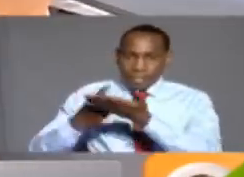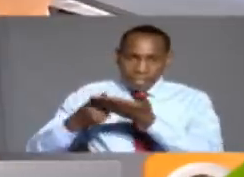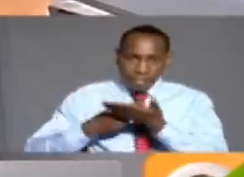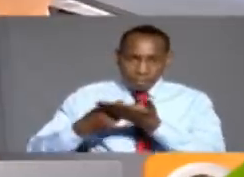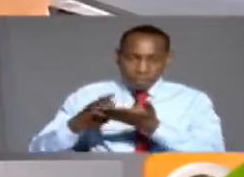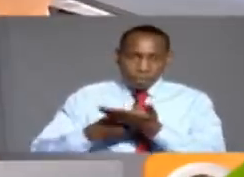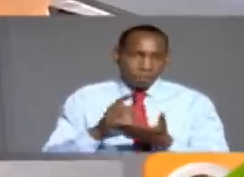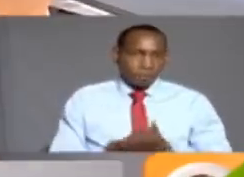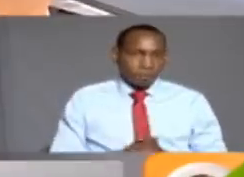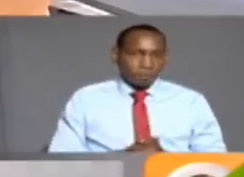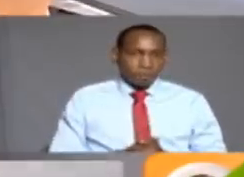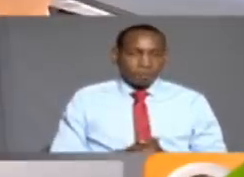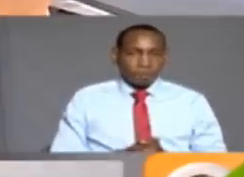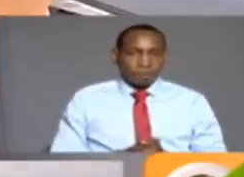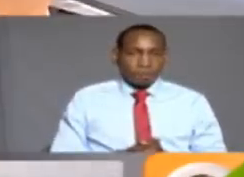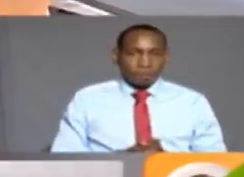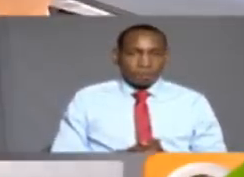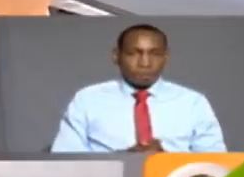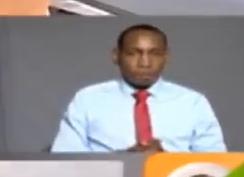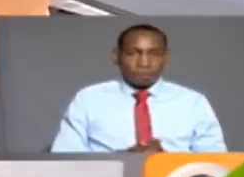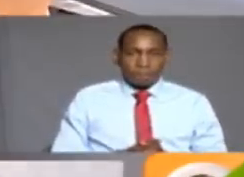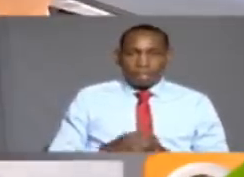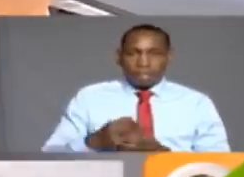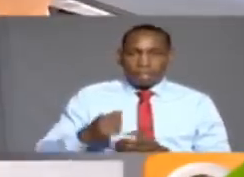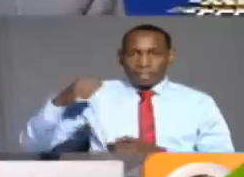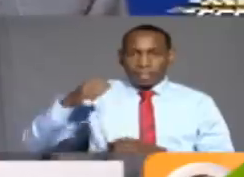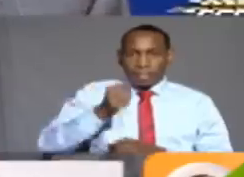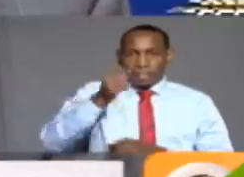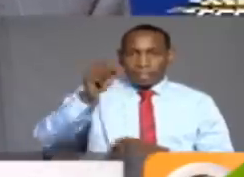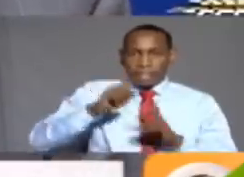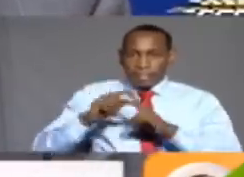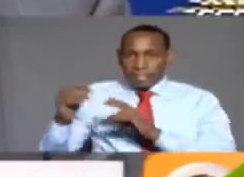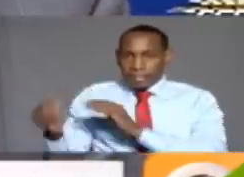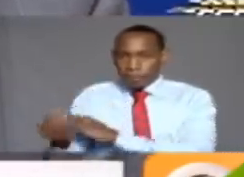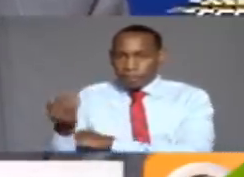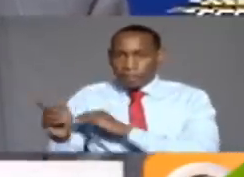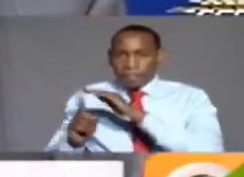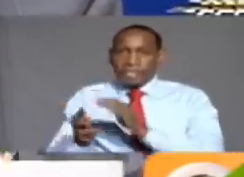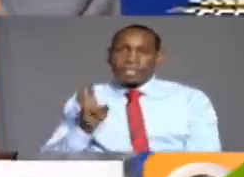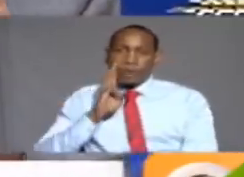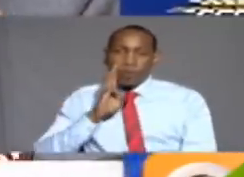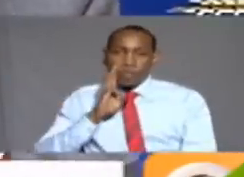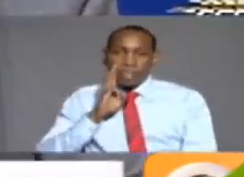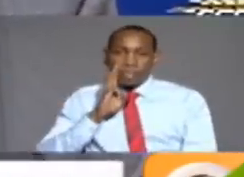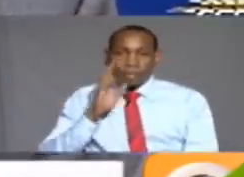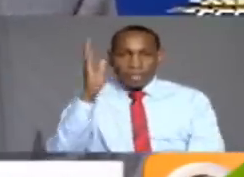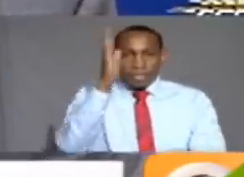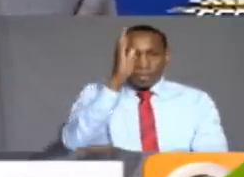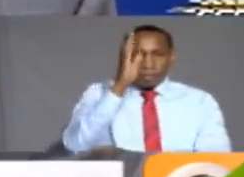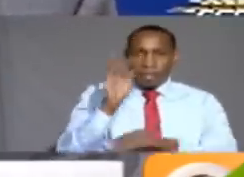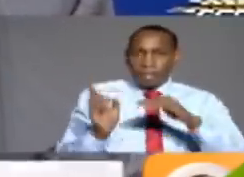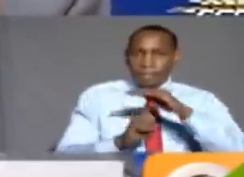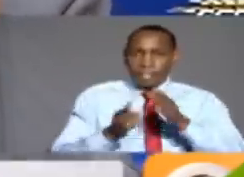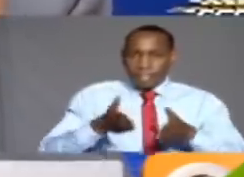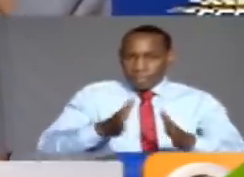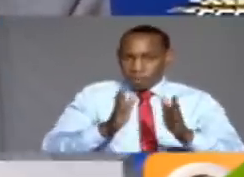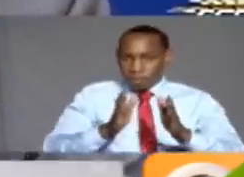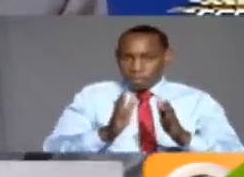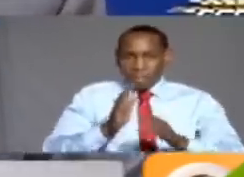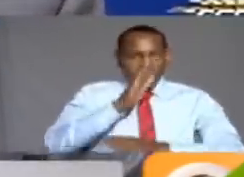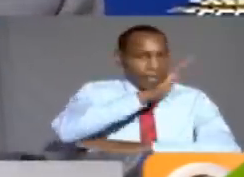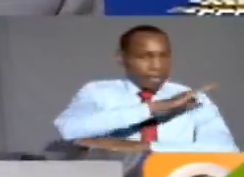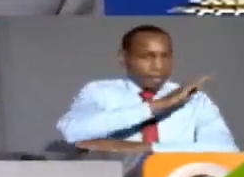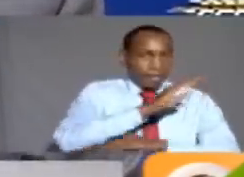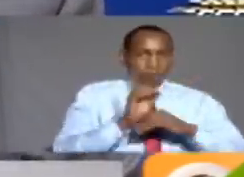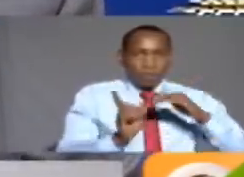let me tell you, I used to tangatanga in my first term. My tangatanga was starting in the morning in the Ministry of Water, midday in the Ministry of Roads,